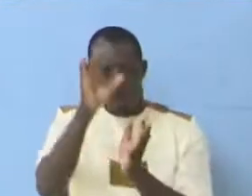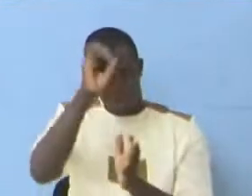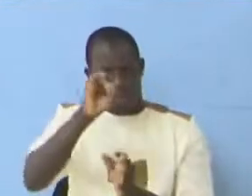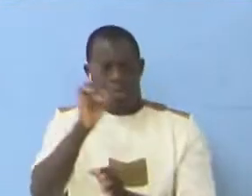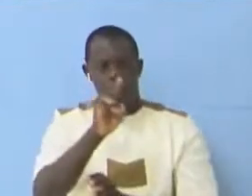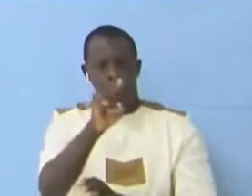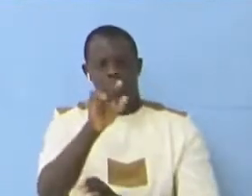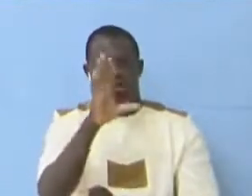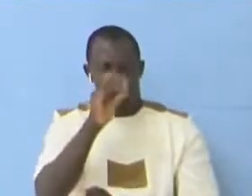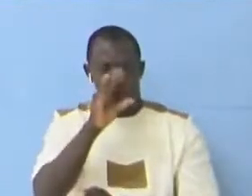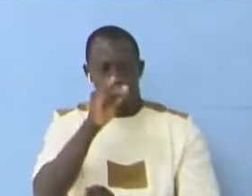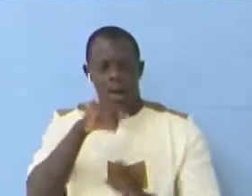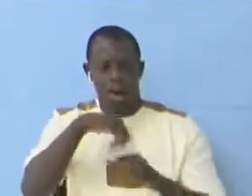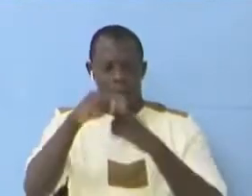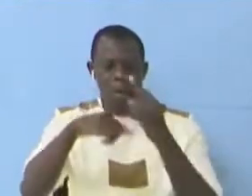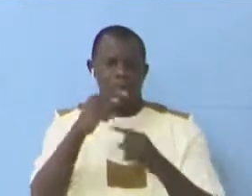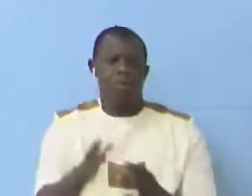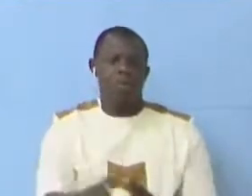about.